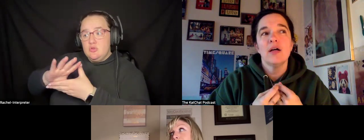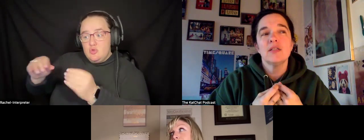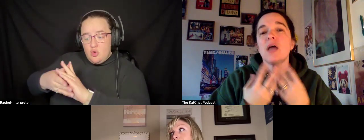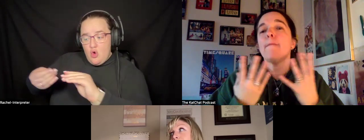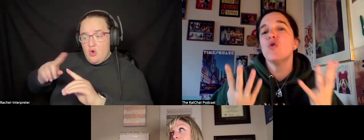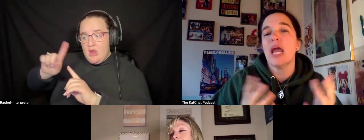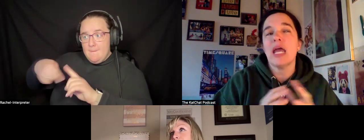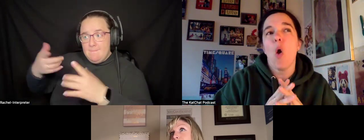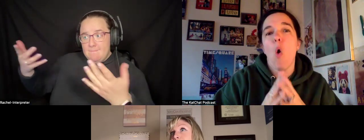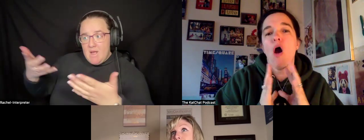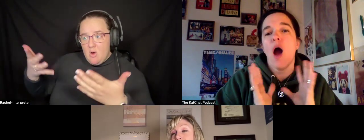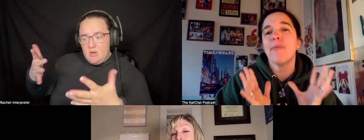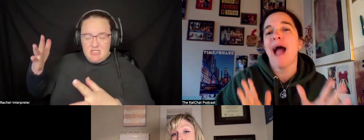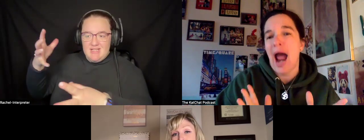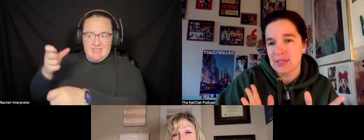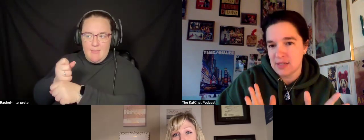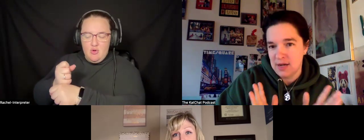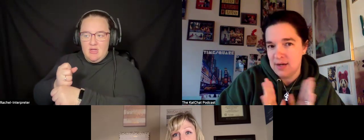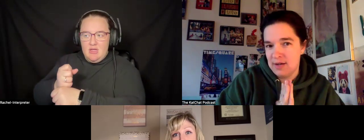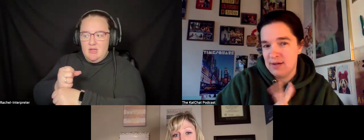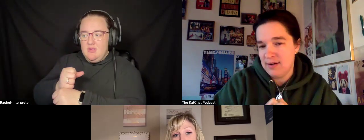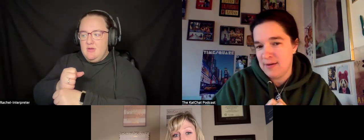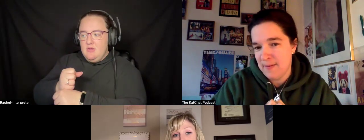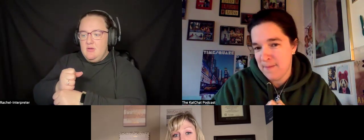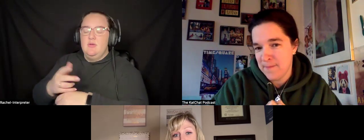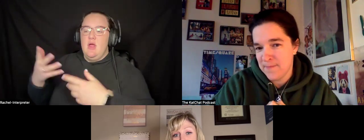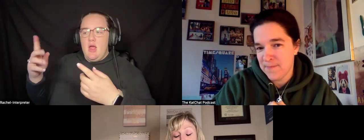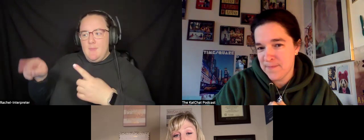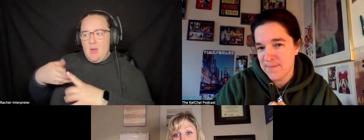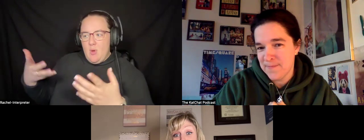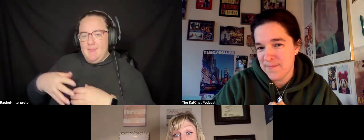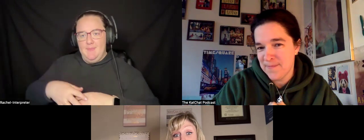a summary or a plot?